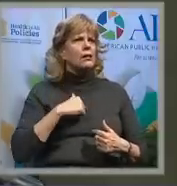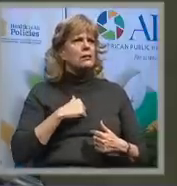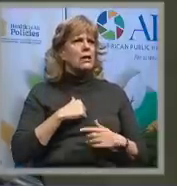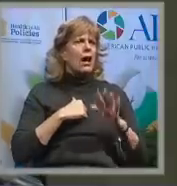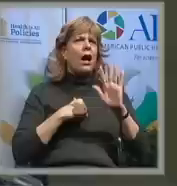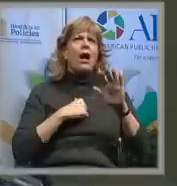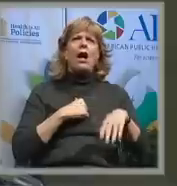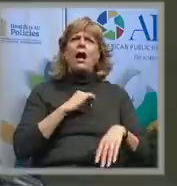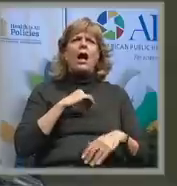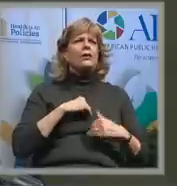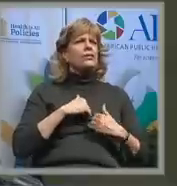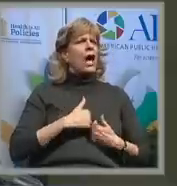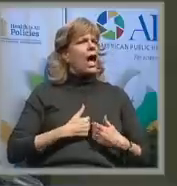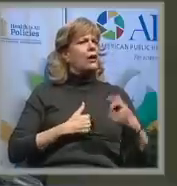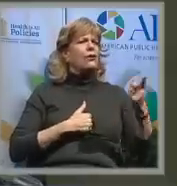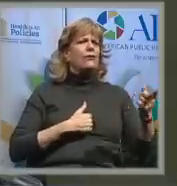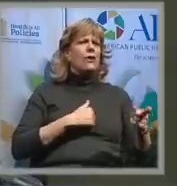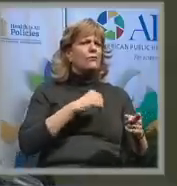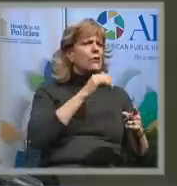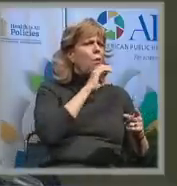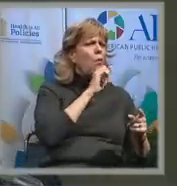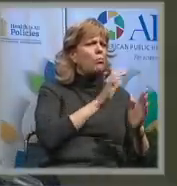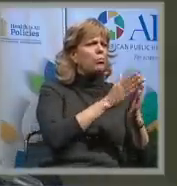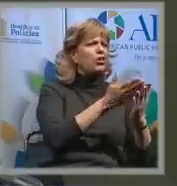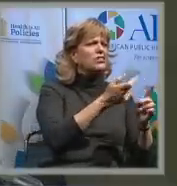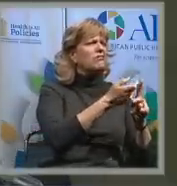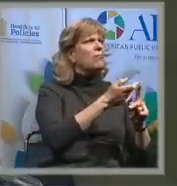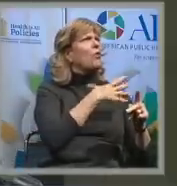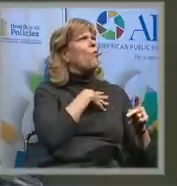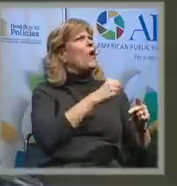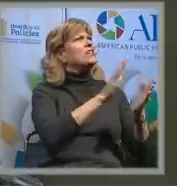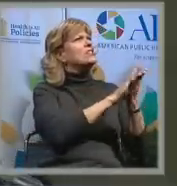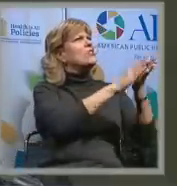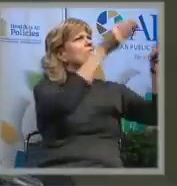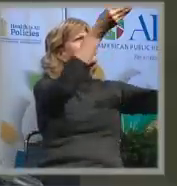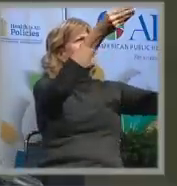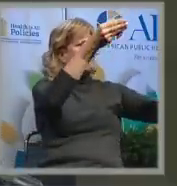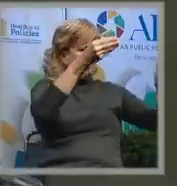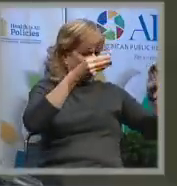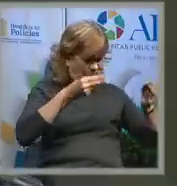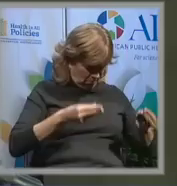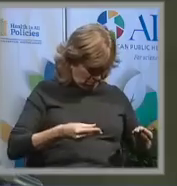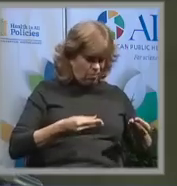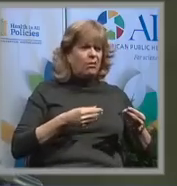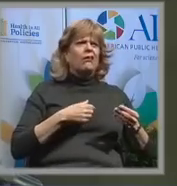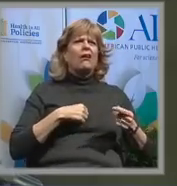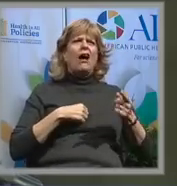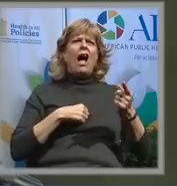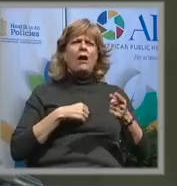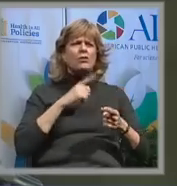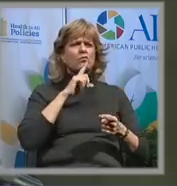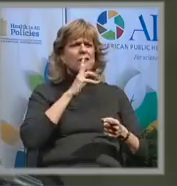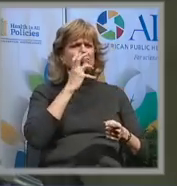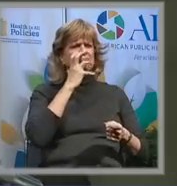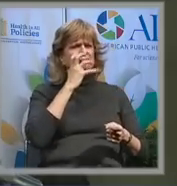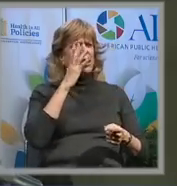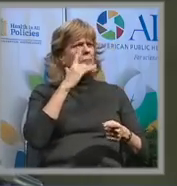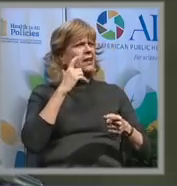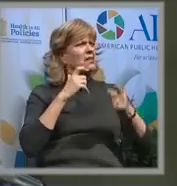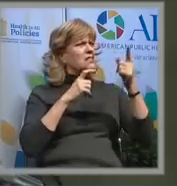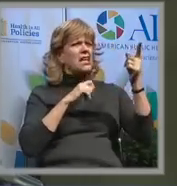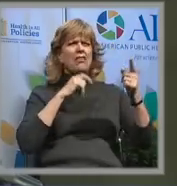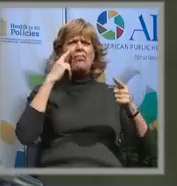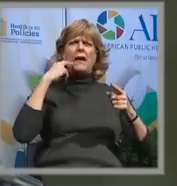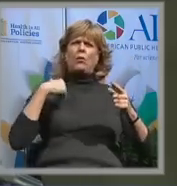those hand-me-down books from the white schools, and I was just so just bothered that they didn't think enough of us to give us